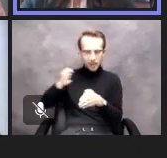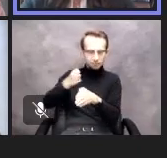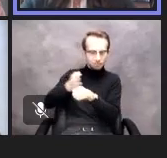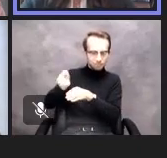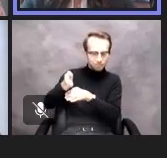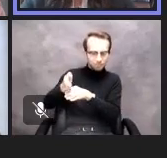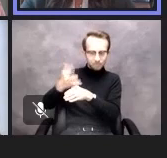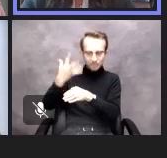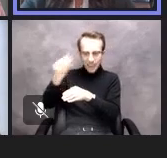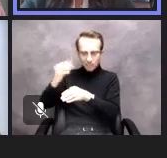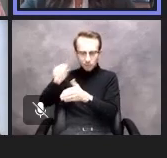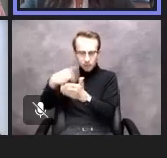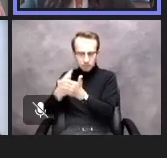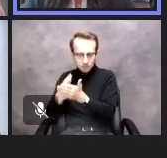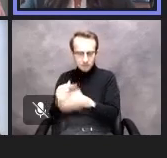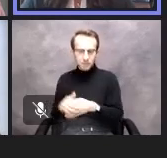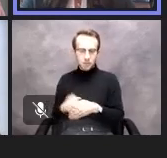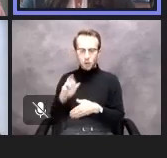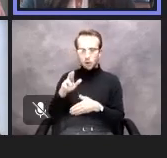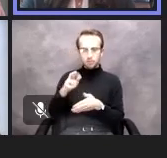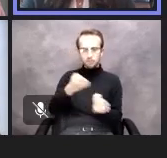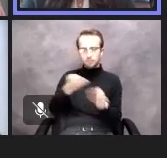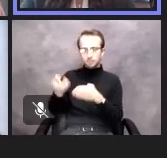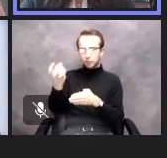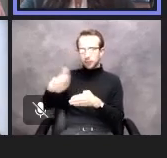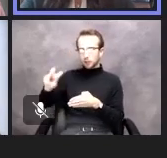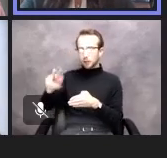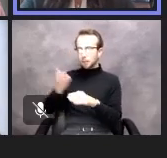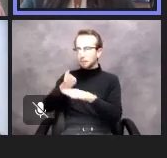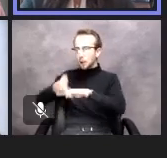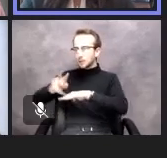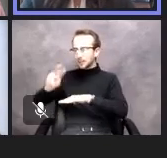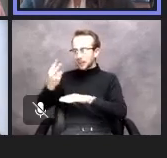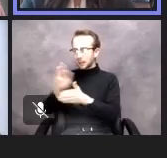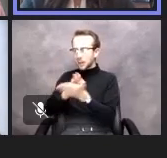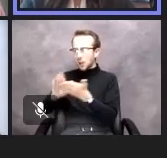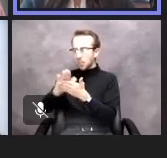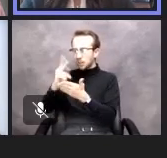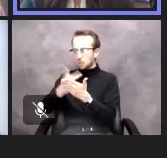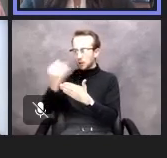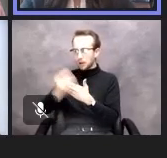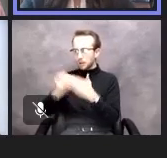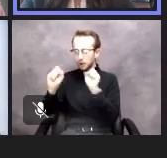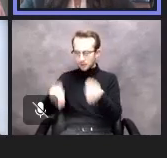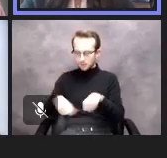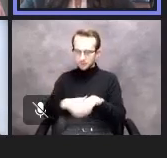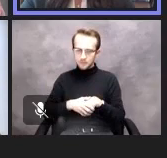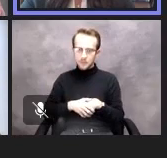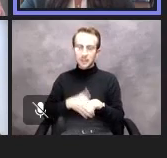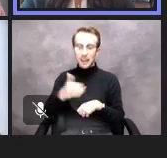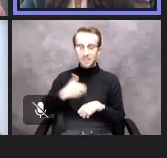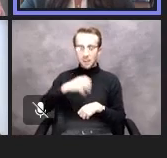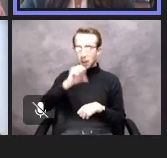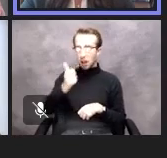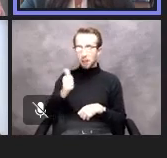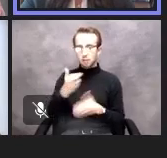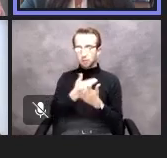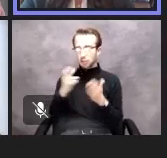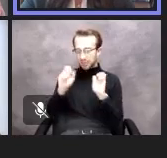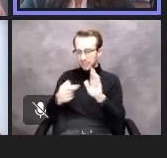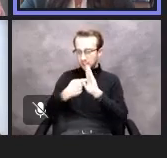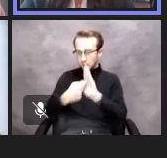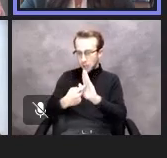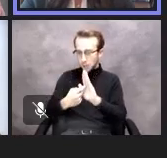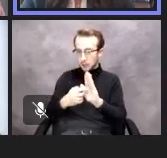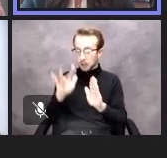or to enter a post-secondary program. So there's some other resources here that I'll show you. You can click on